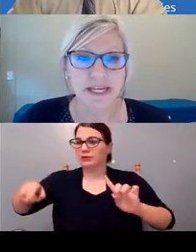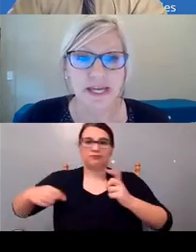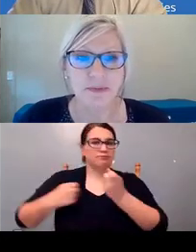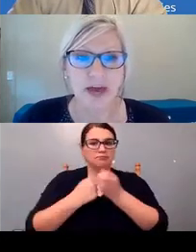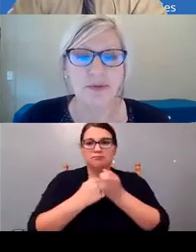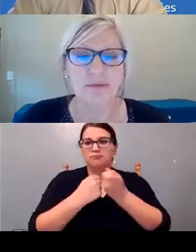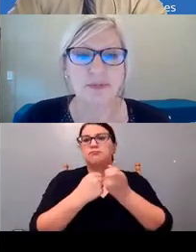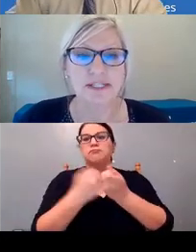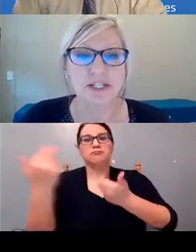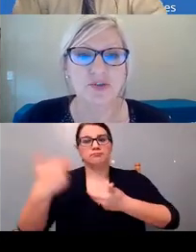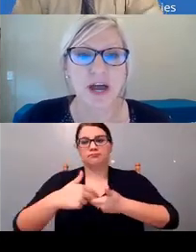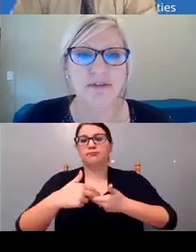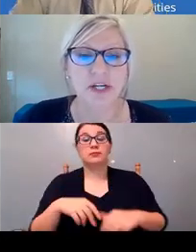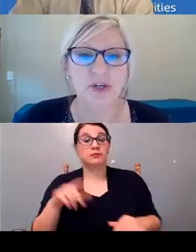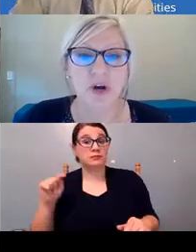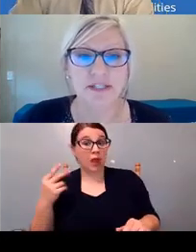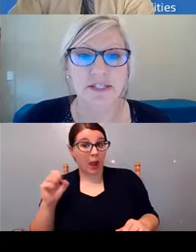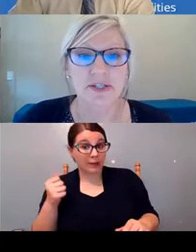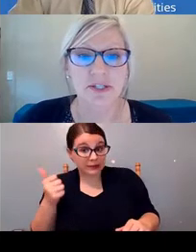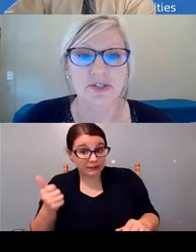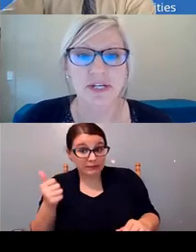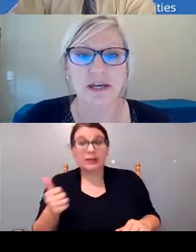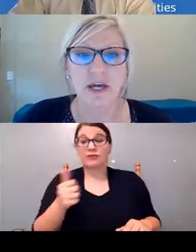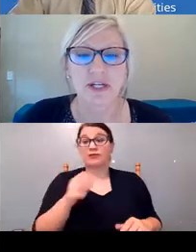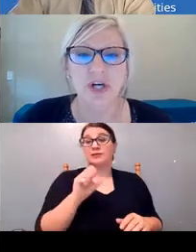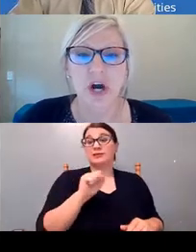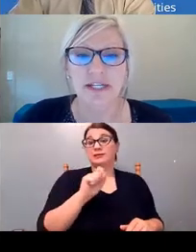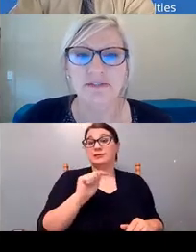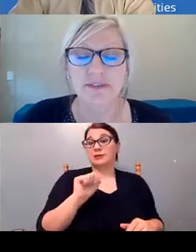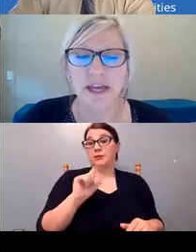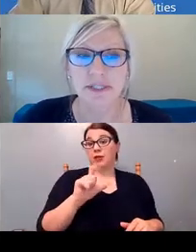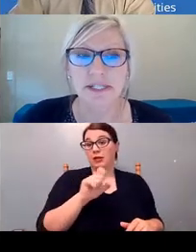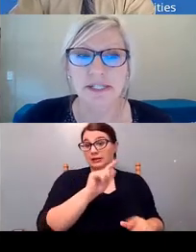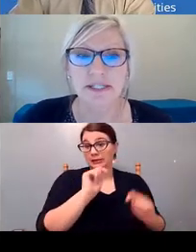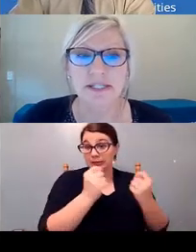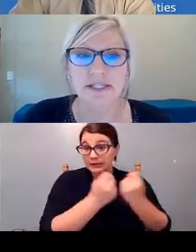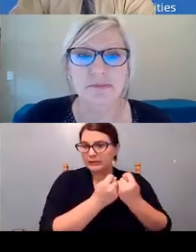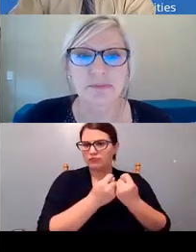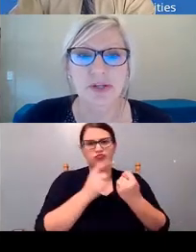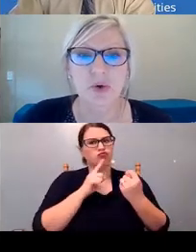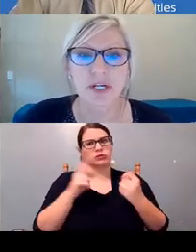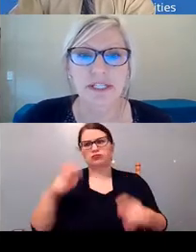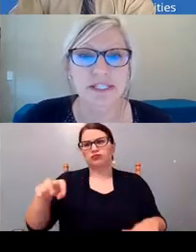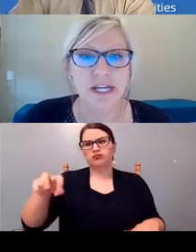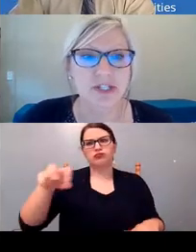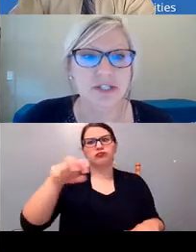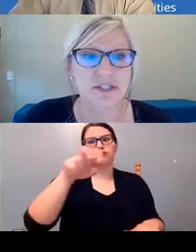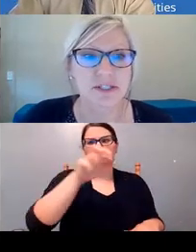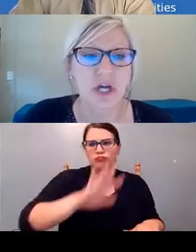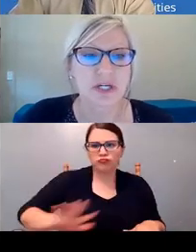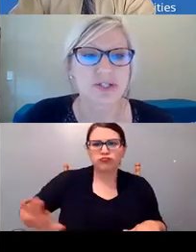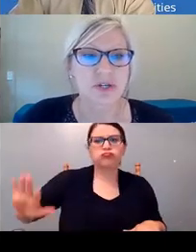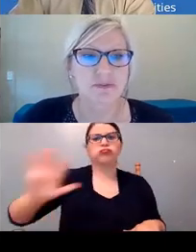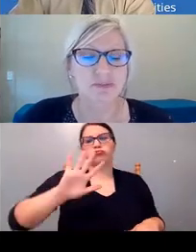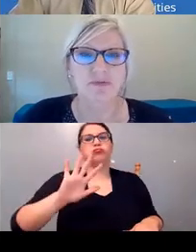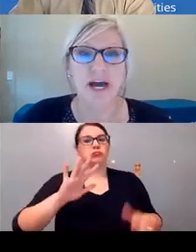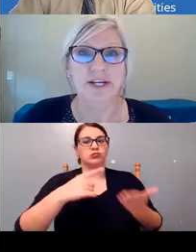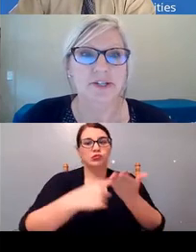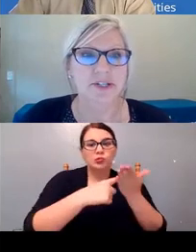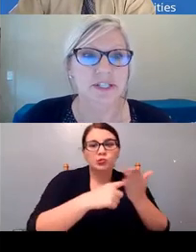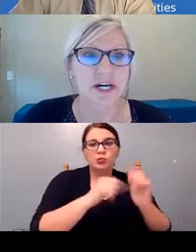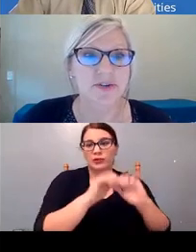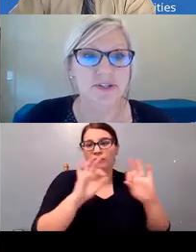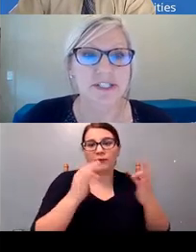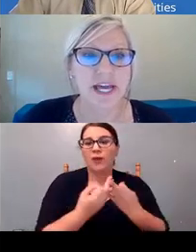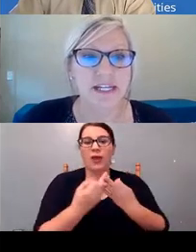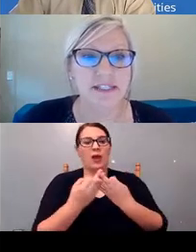Stable team have been busy traveling across the country, talking to families, disability organizations, service